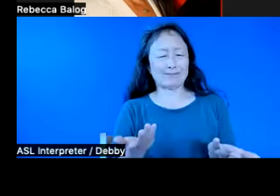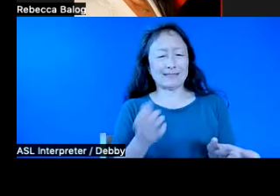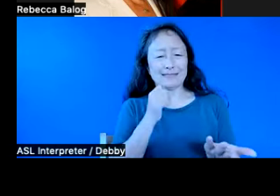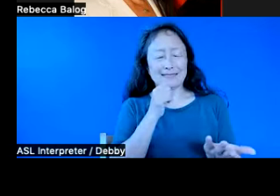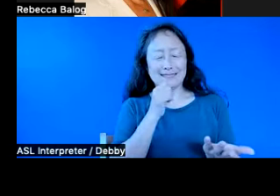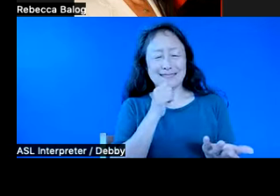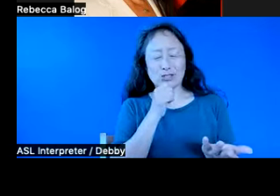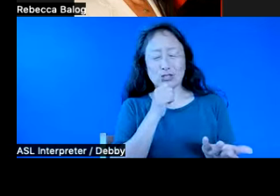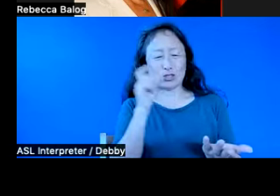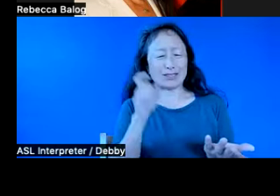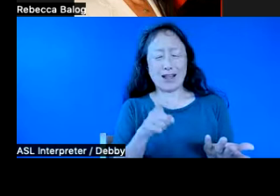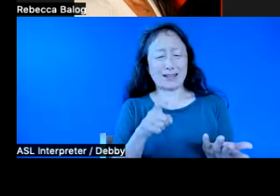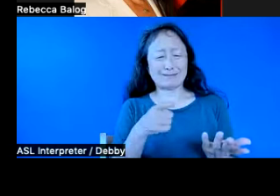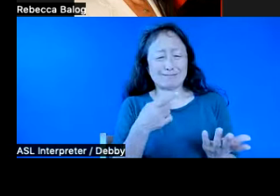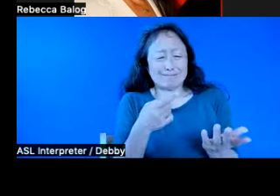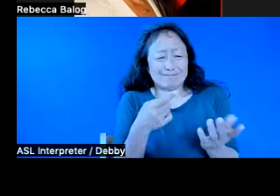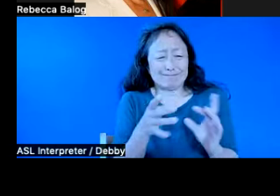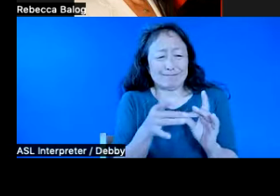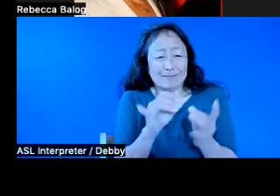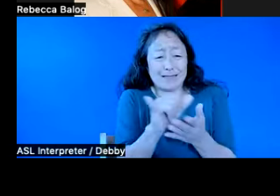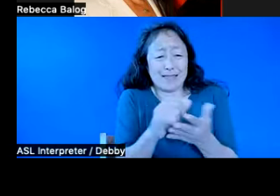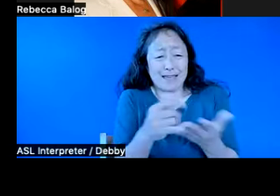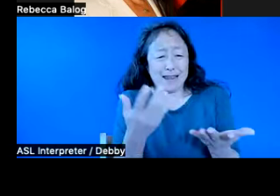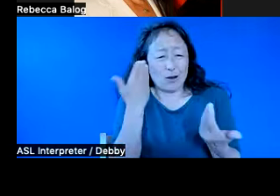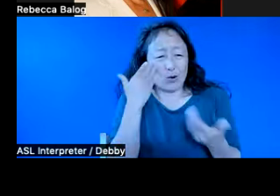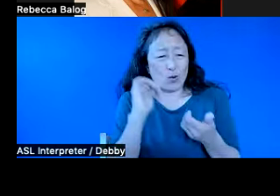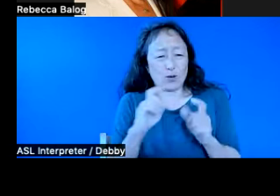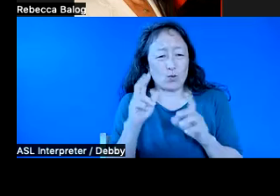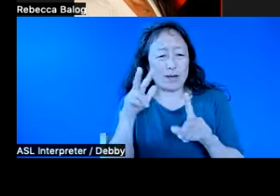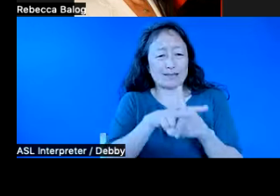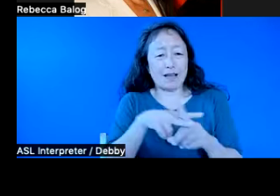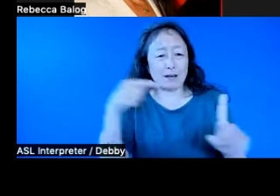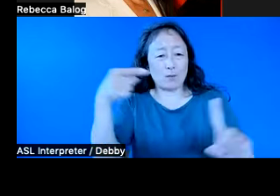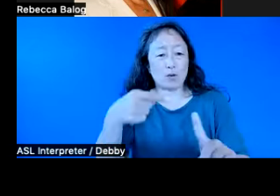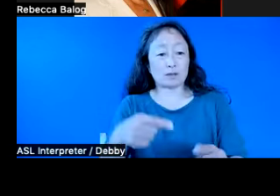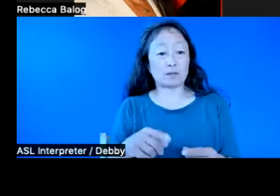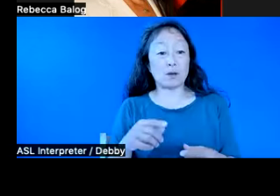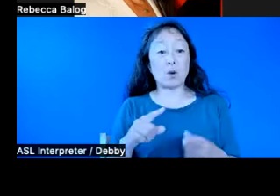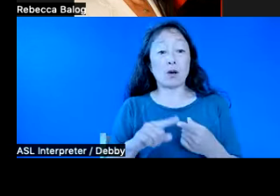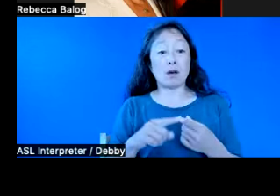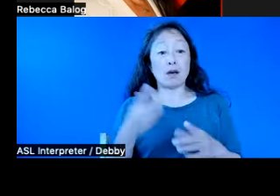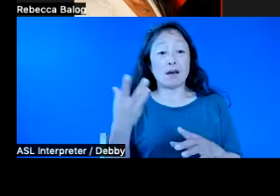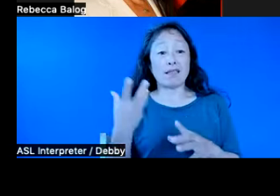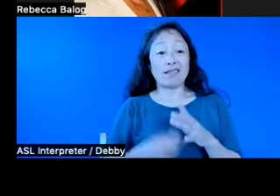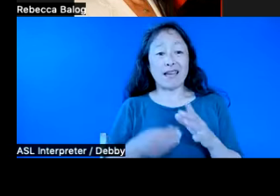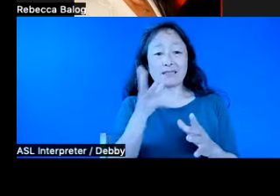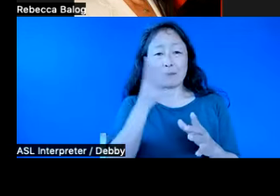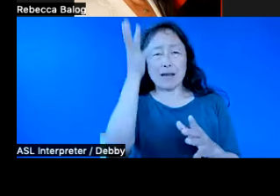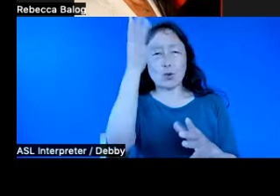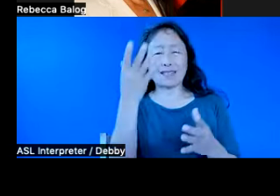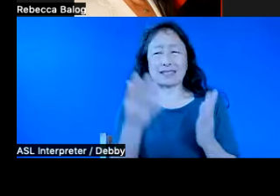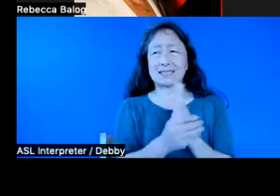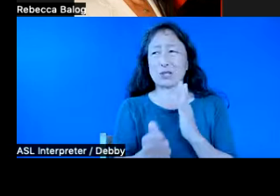okay. Lacks parenting skills, because that can be established in one visit.